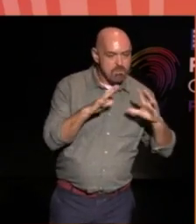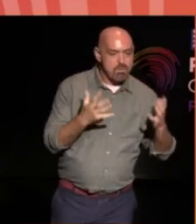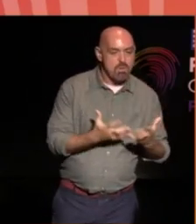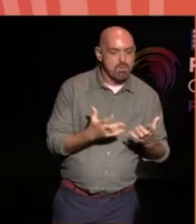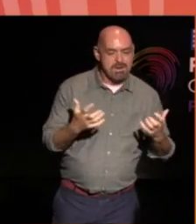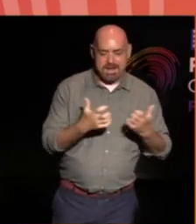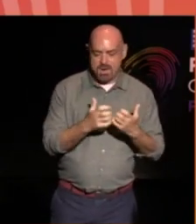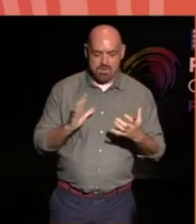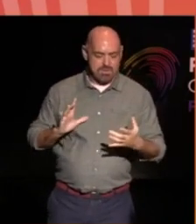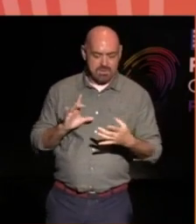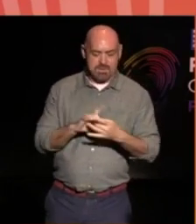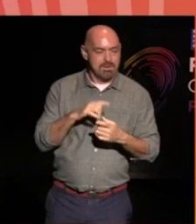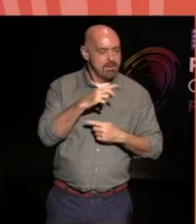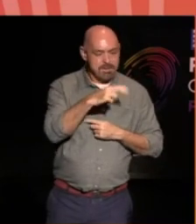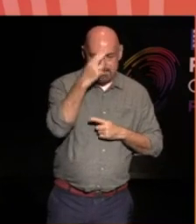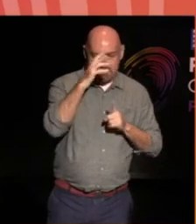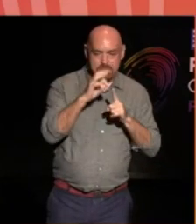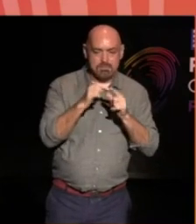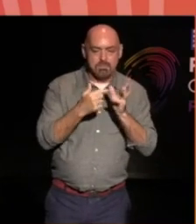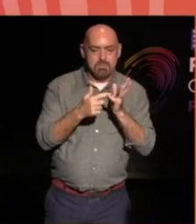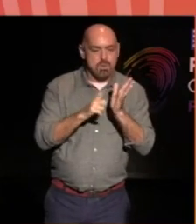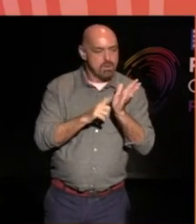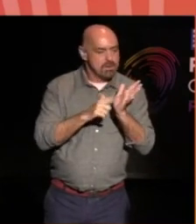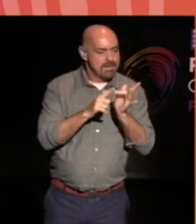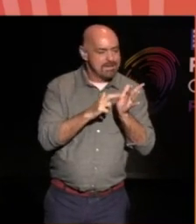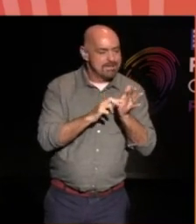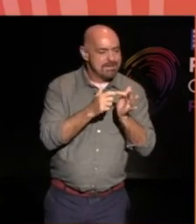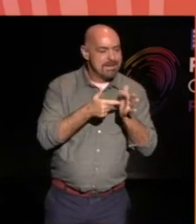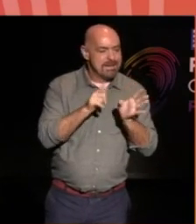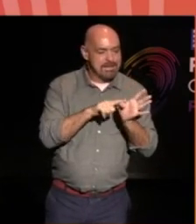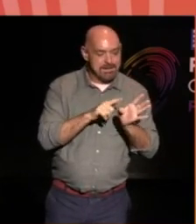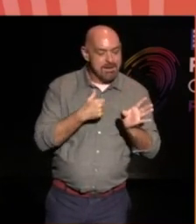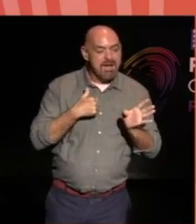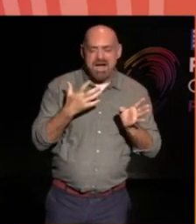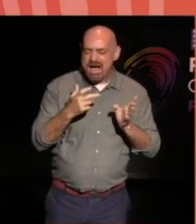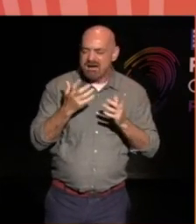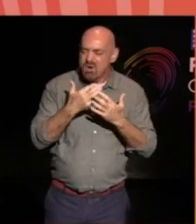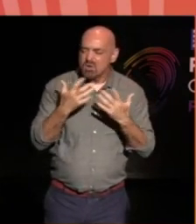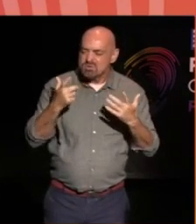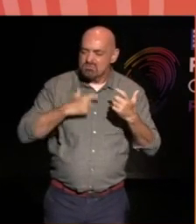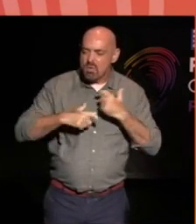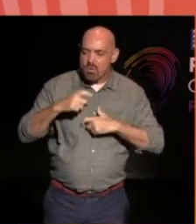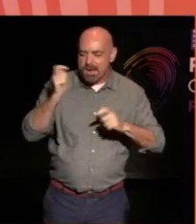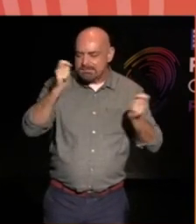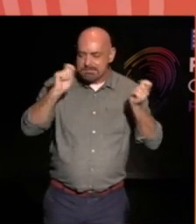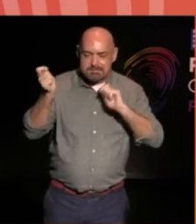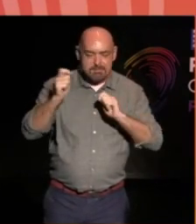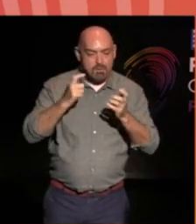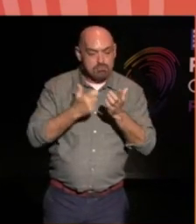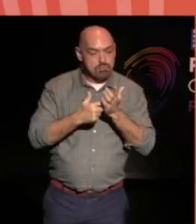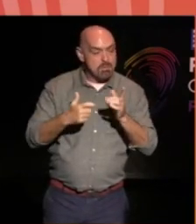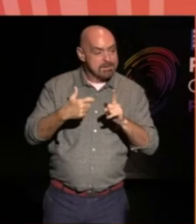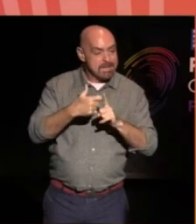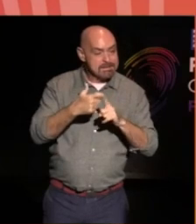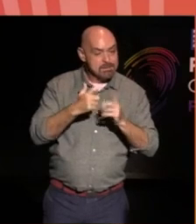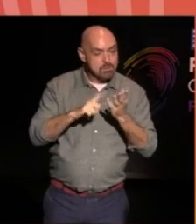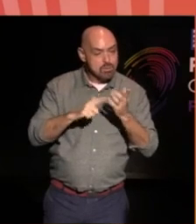world. My name's Paul Lindley. I wear a number of hats, but I chair the Robert Kennedy Human Rights